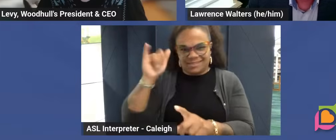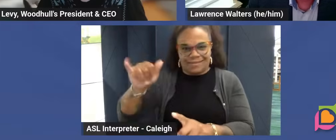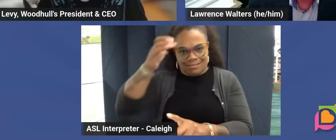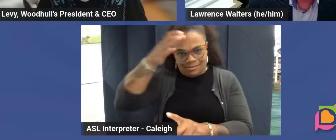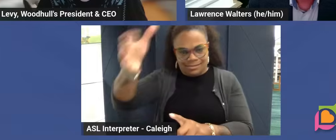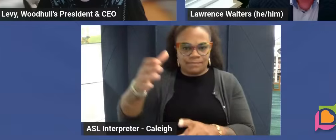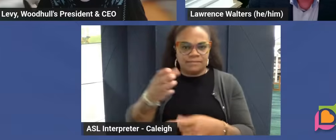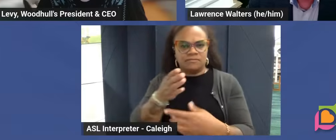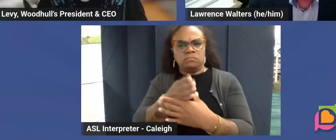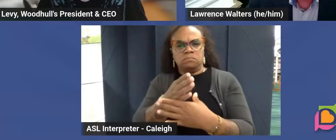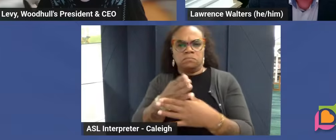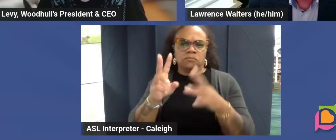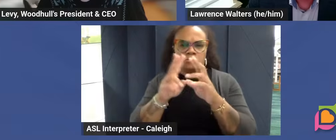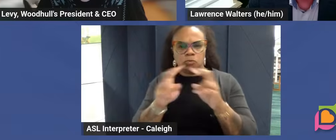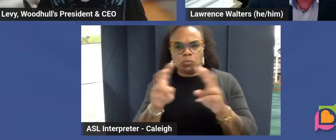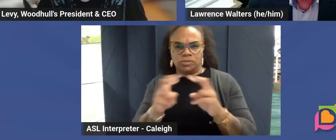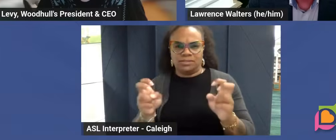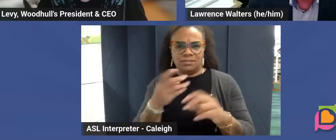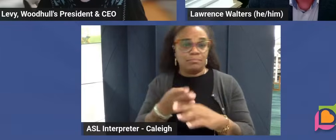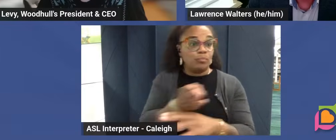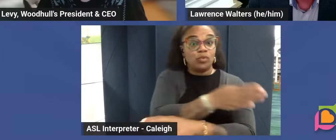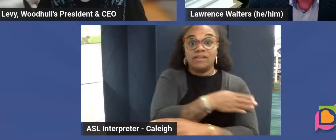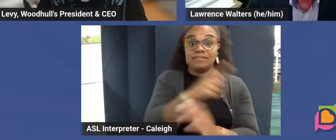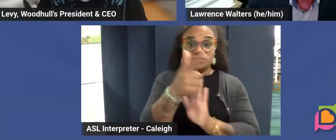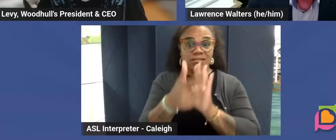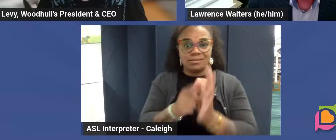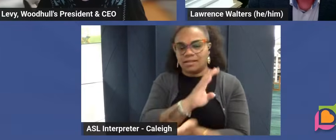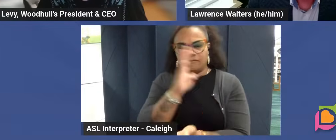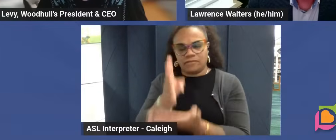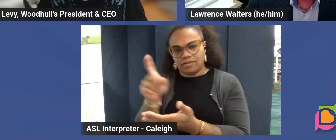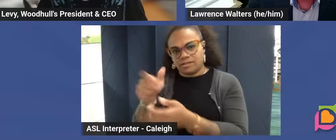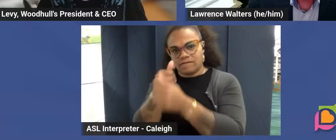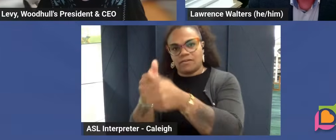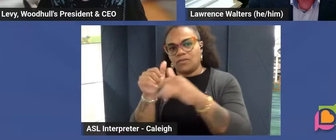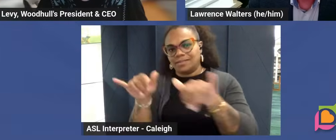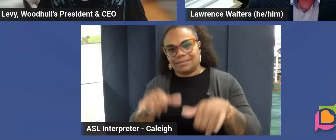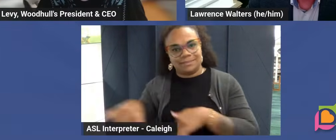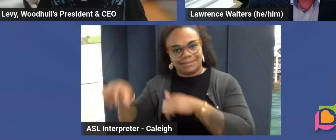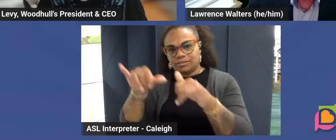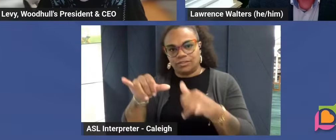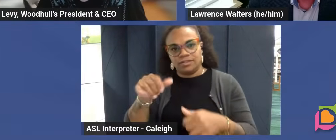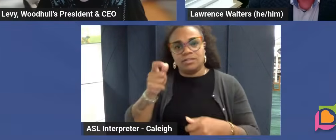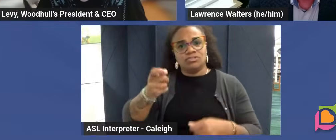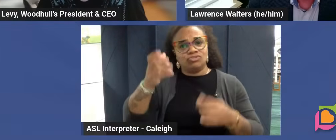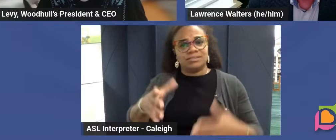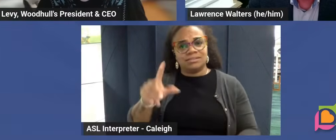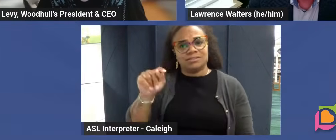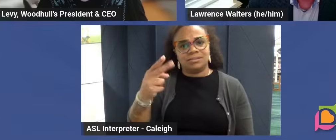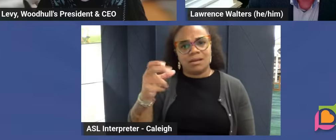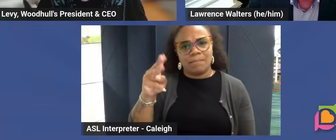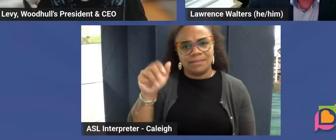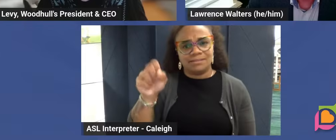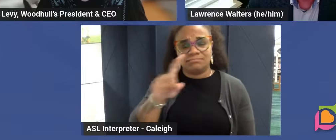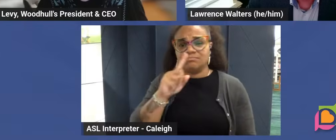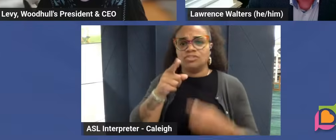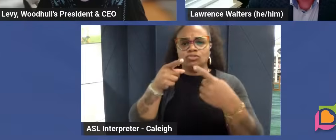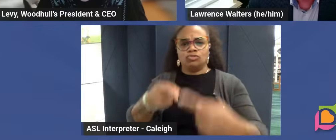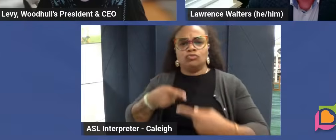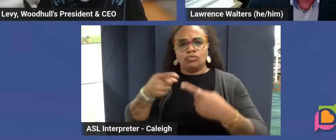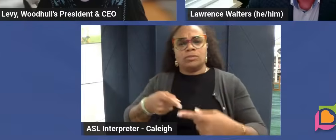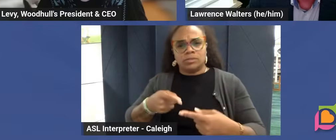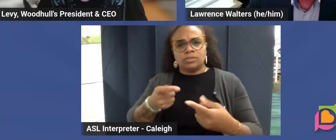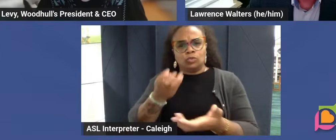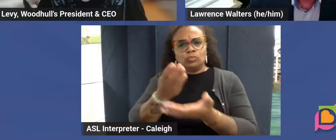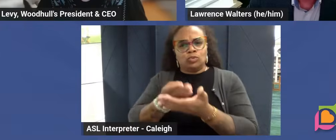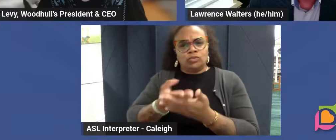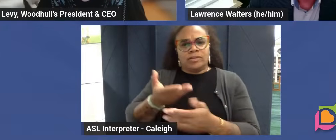which none of these laws had ever been subjected to before. Justice Thomas struggled a bit with the precedent and the prior